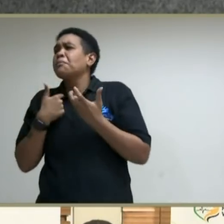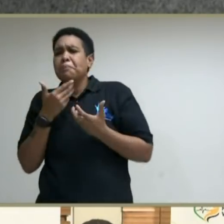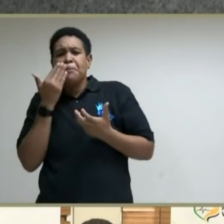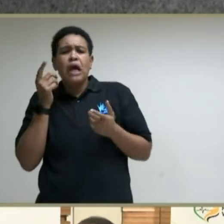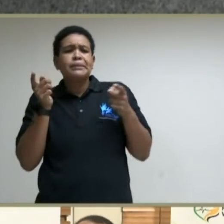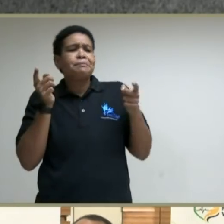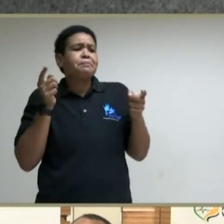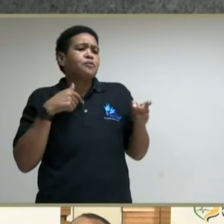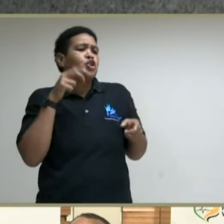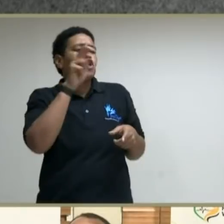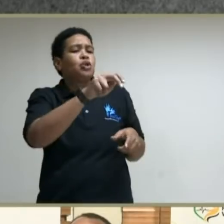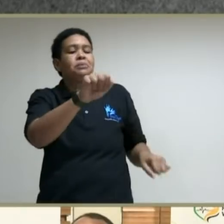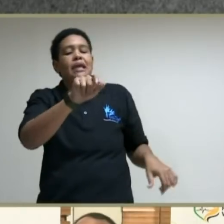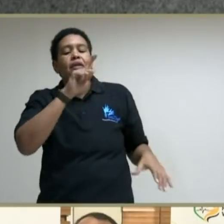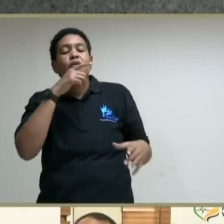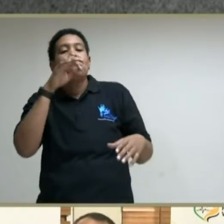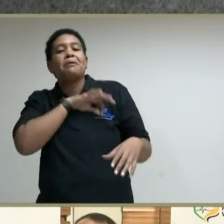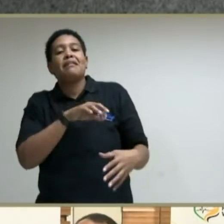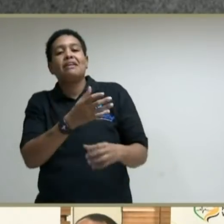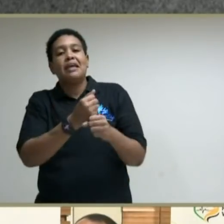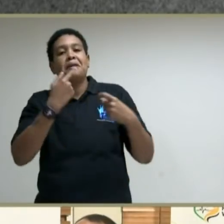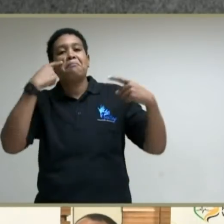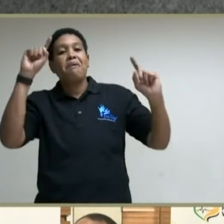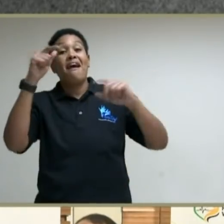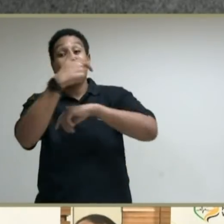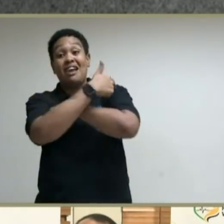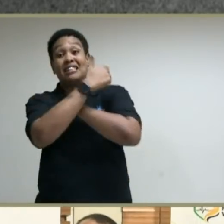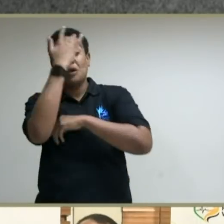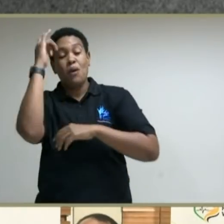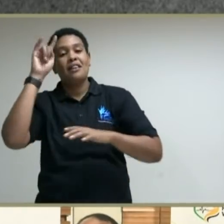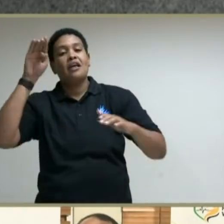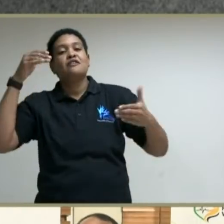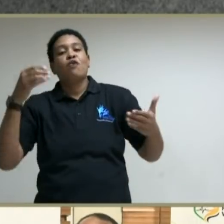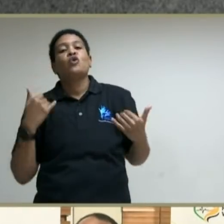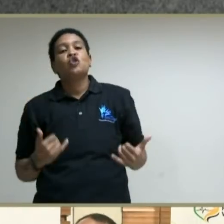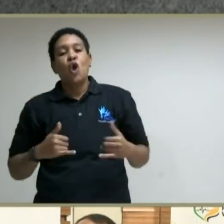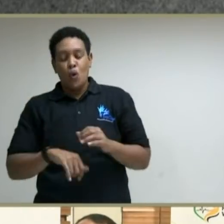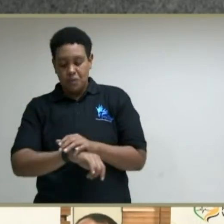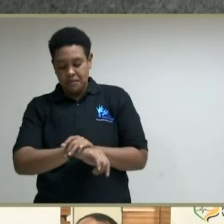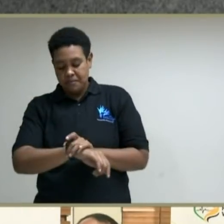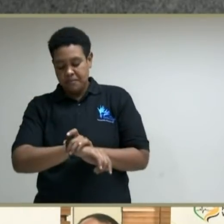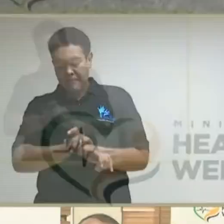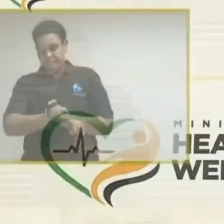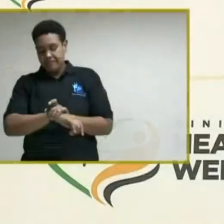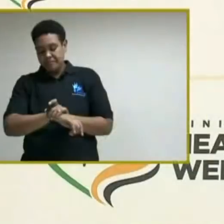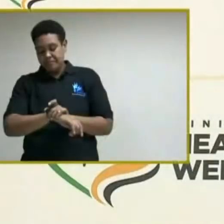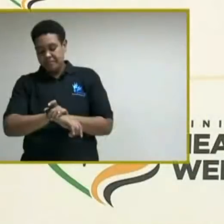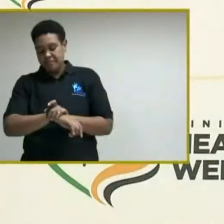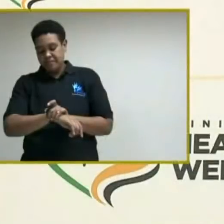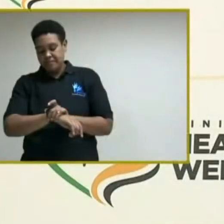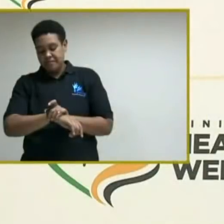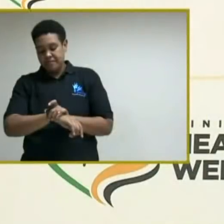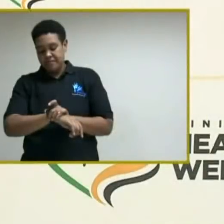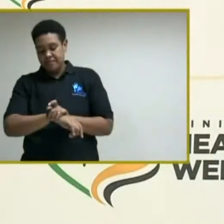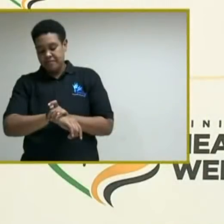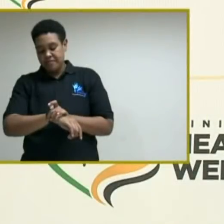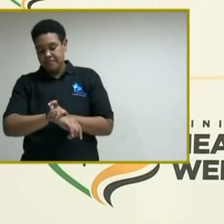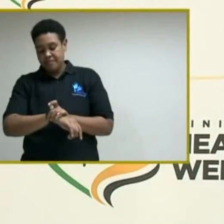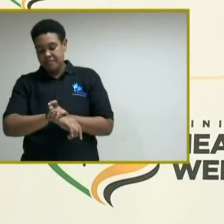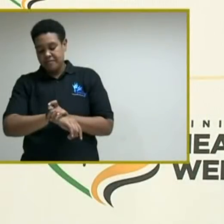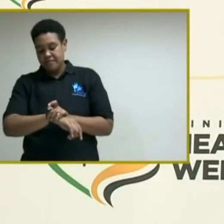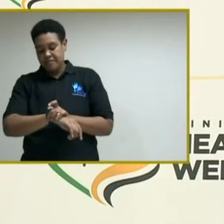benefit from getting vaccination, because that is the focus now. Restore normality, being your own hero,